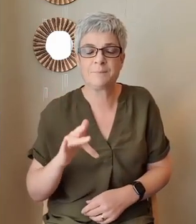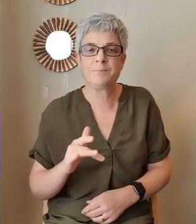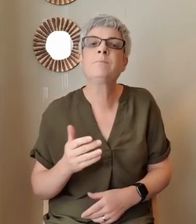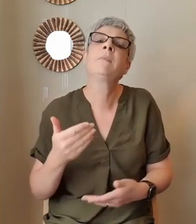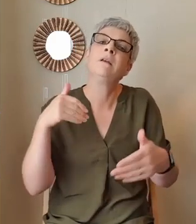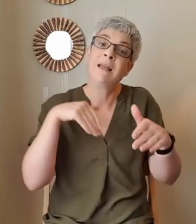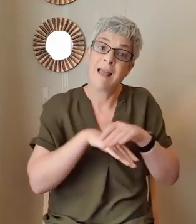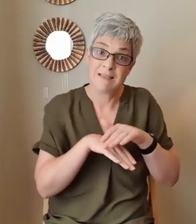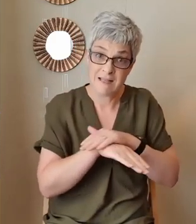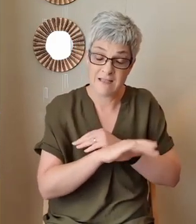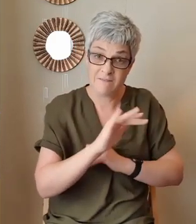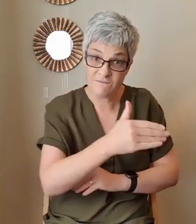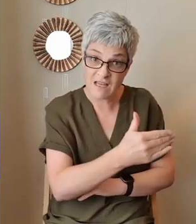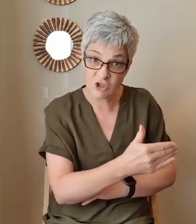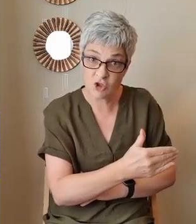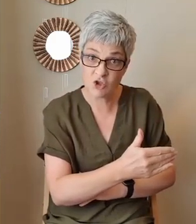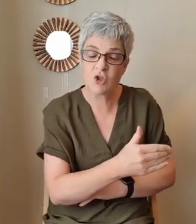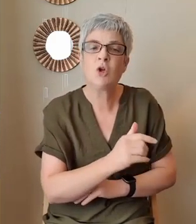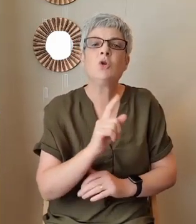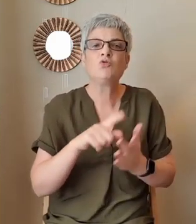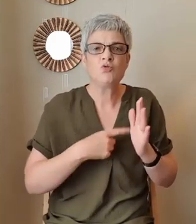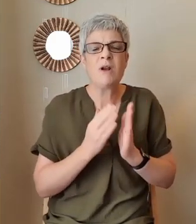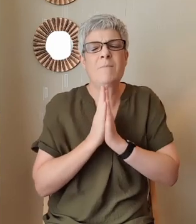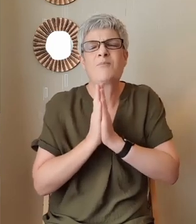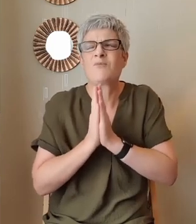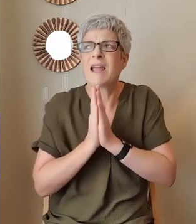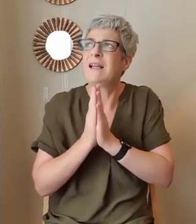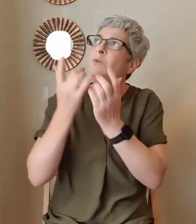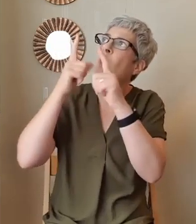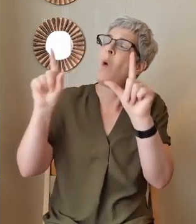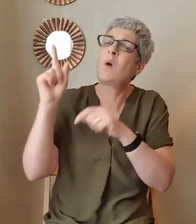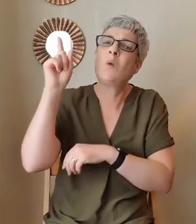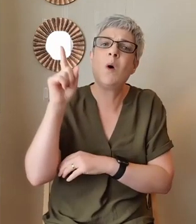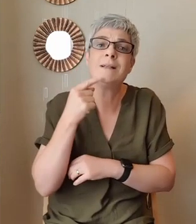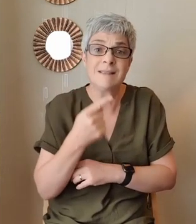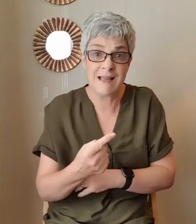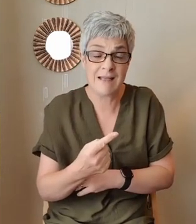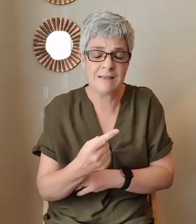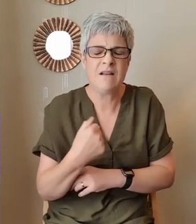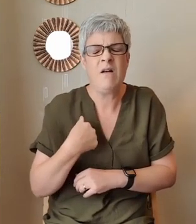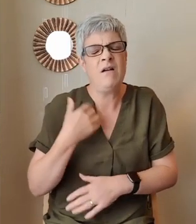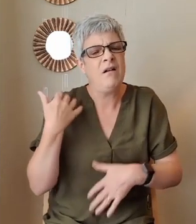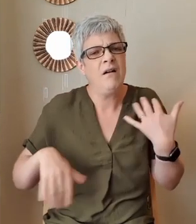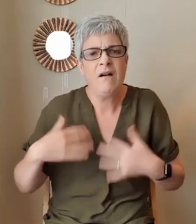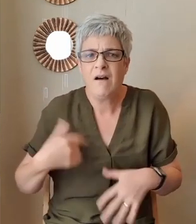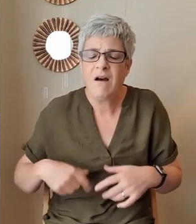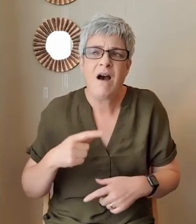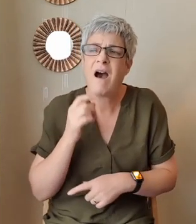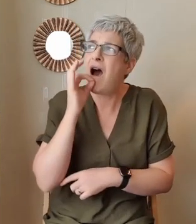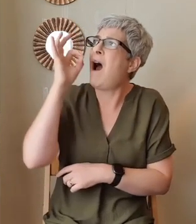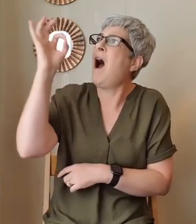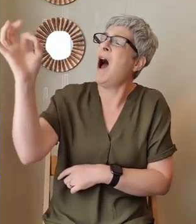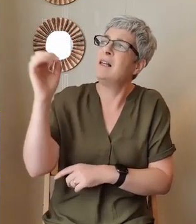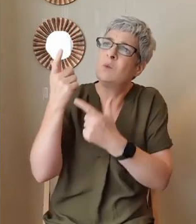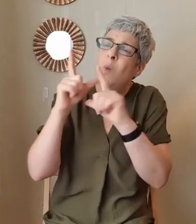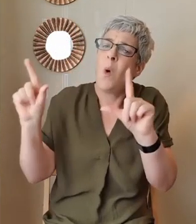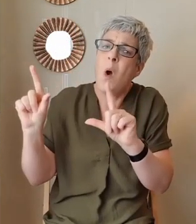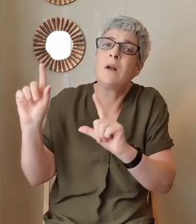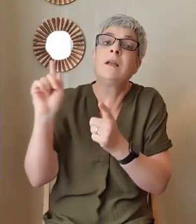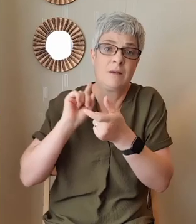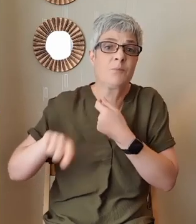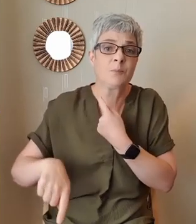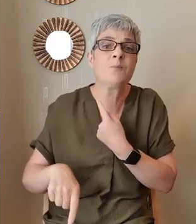From inside the fish, Jonah prayed to the Lord his God. He said, "In my distress I called to the Lord and he answered